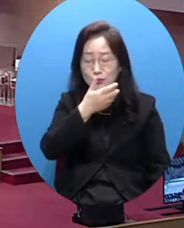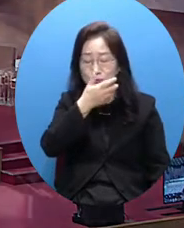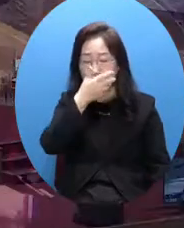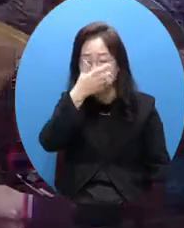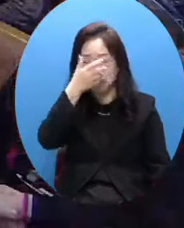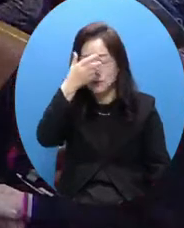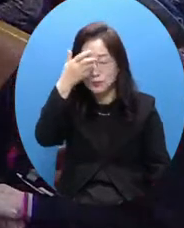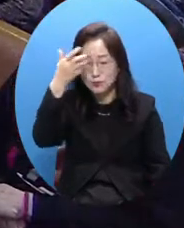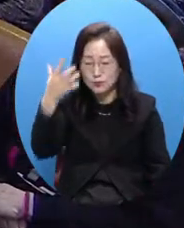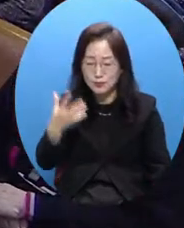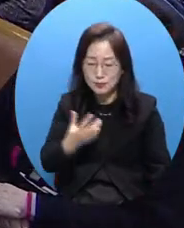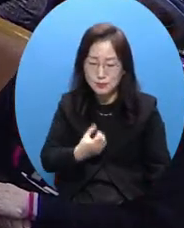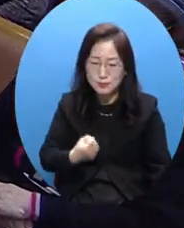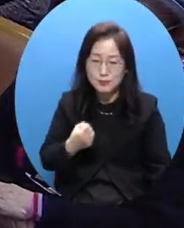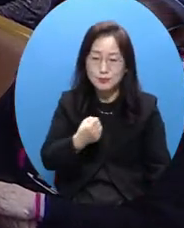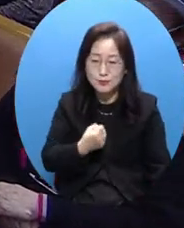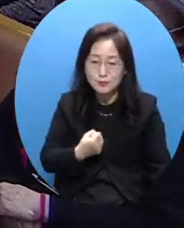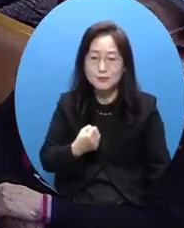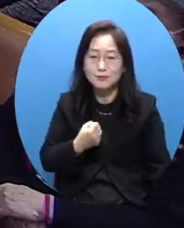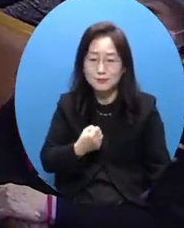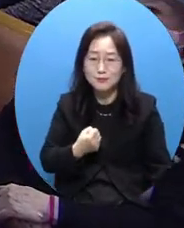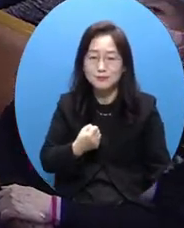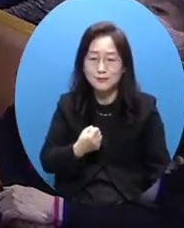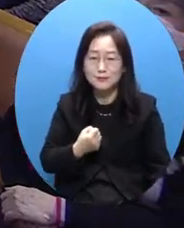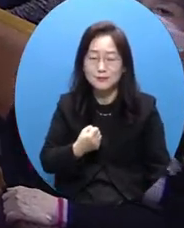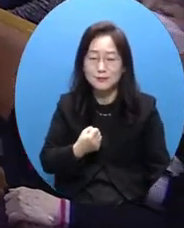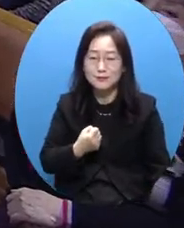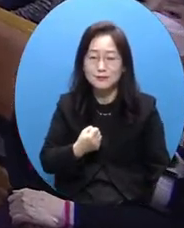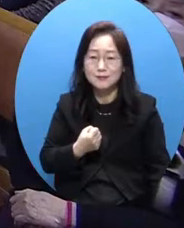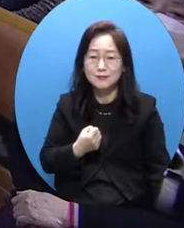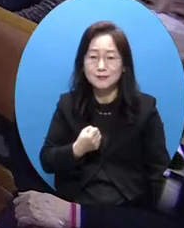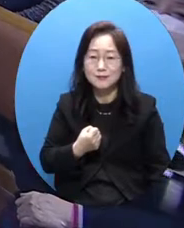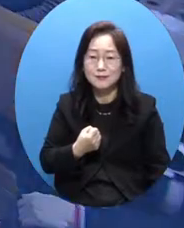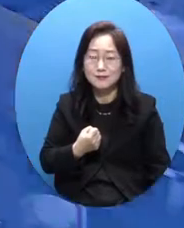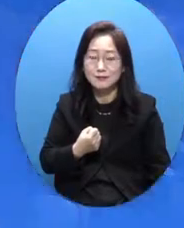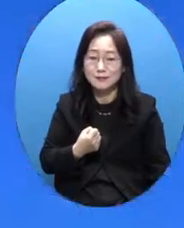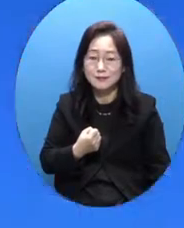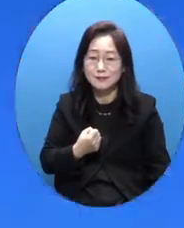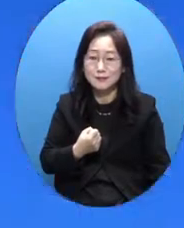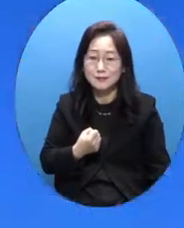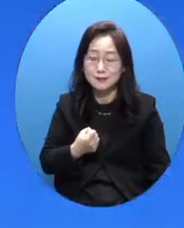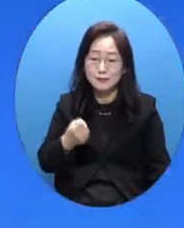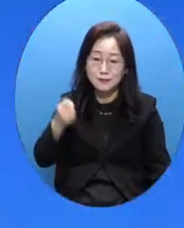however Joseph on the other hand